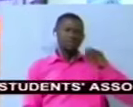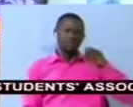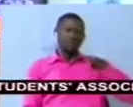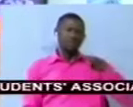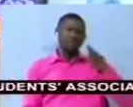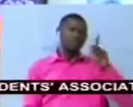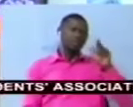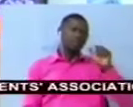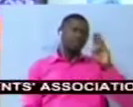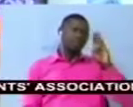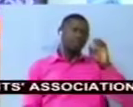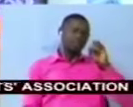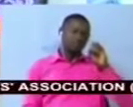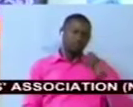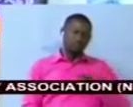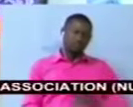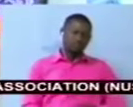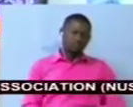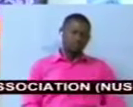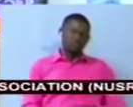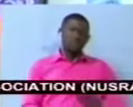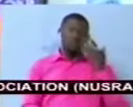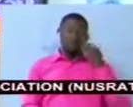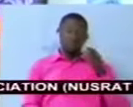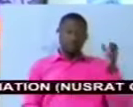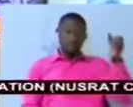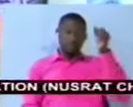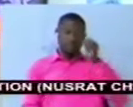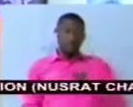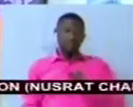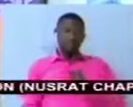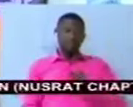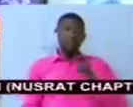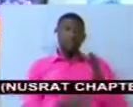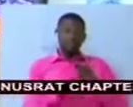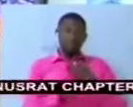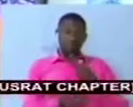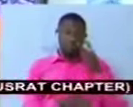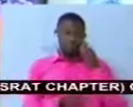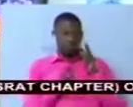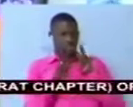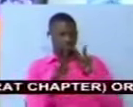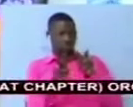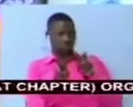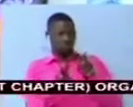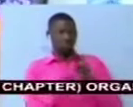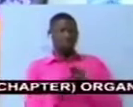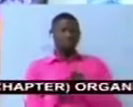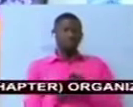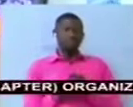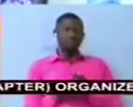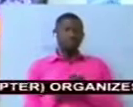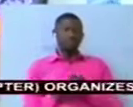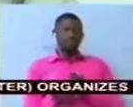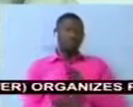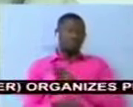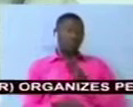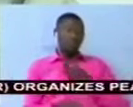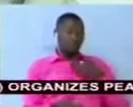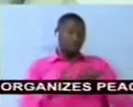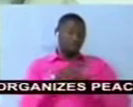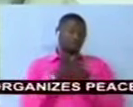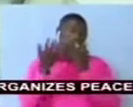ñëwé Lanka when he came balañ ko gis ñun before we saw him ki ñun ci cell bi we were in the